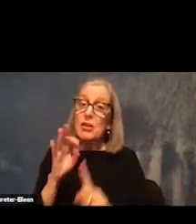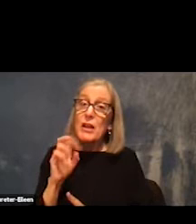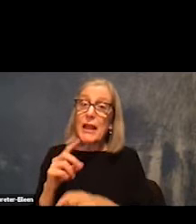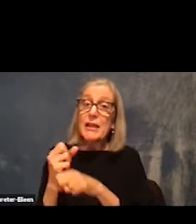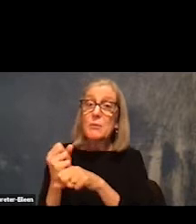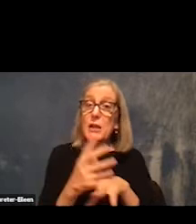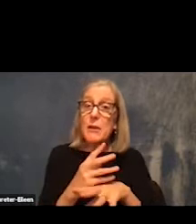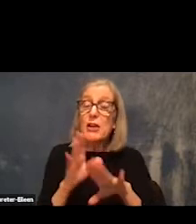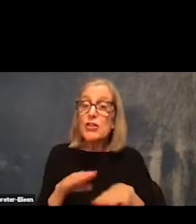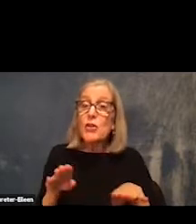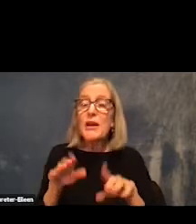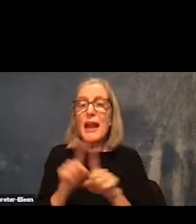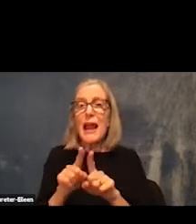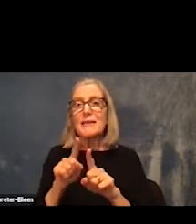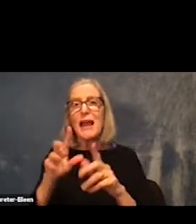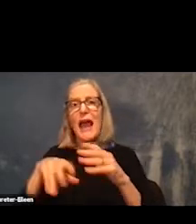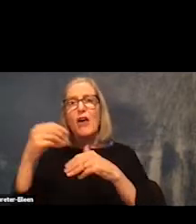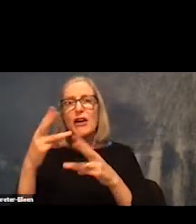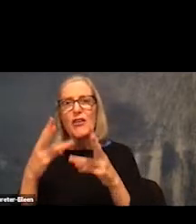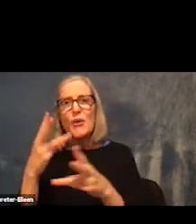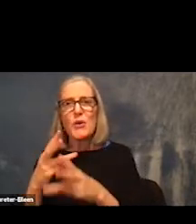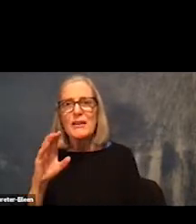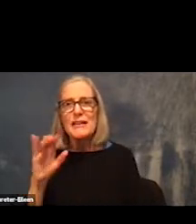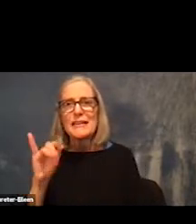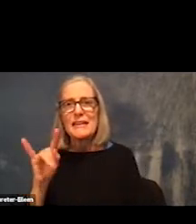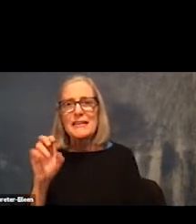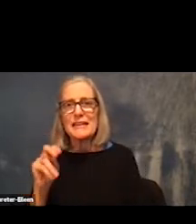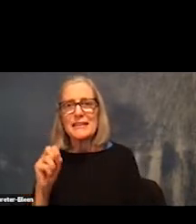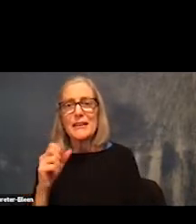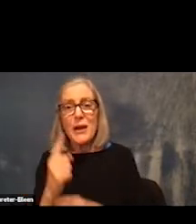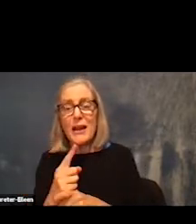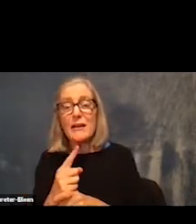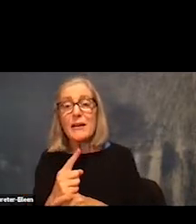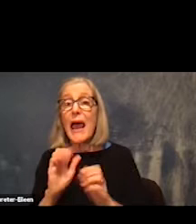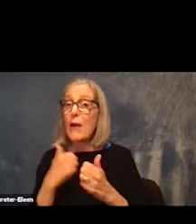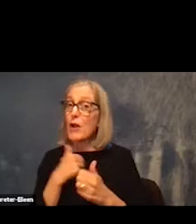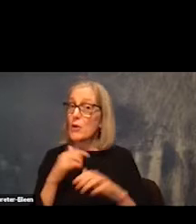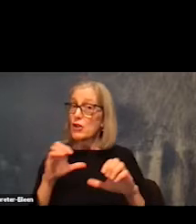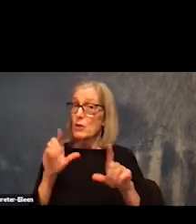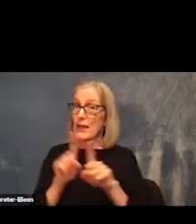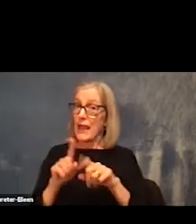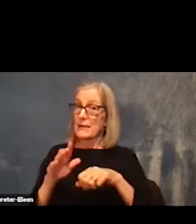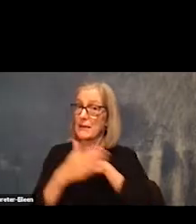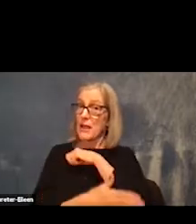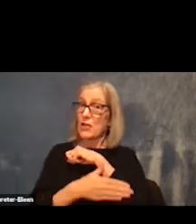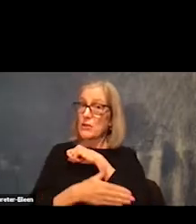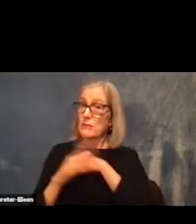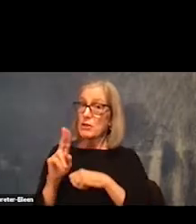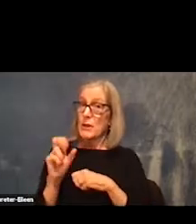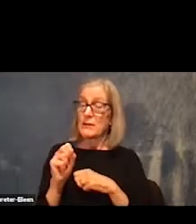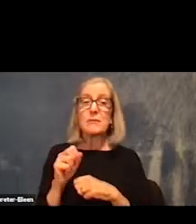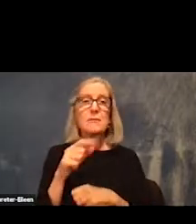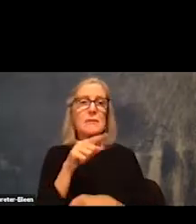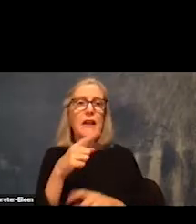to be productive citizens, right? So how are we doing as a nation? This graph shows data from the US Department of